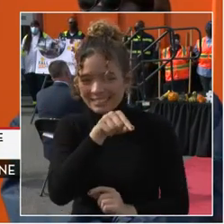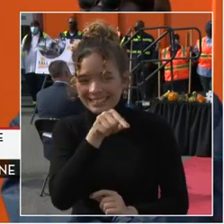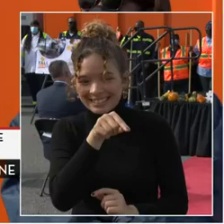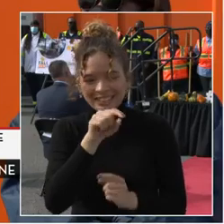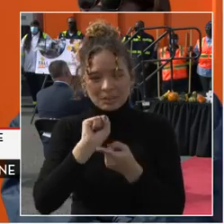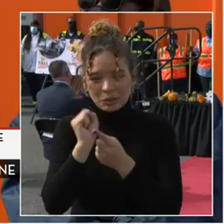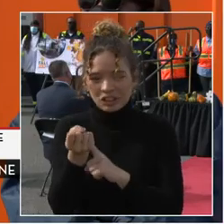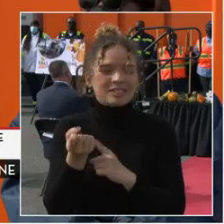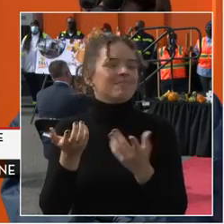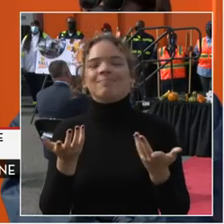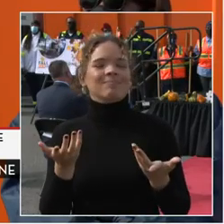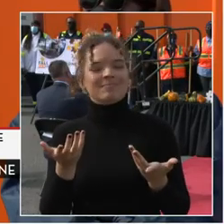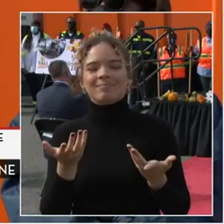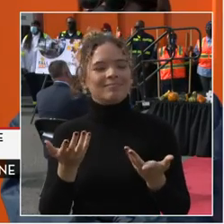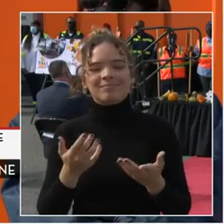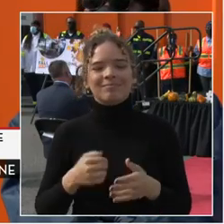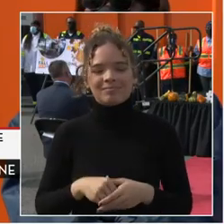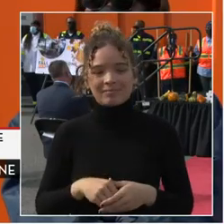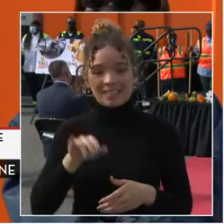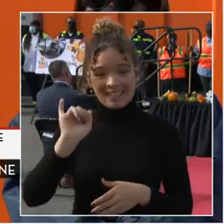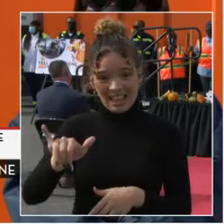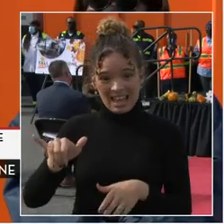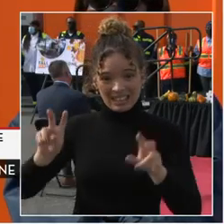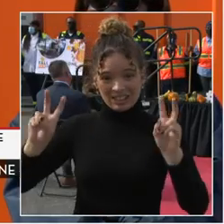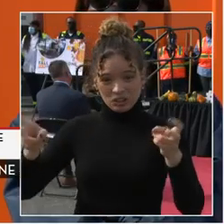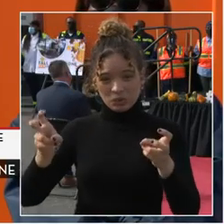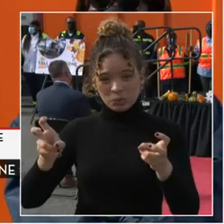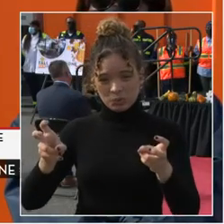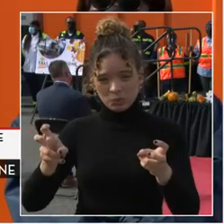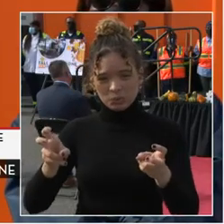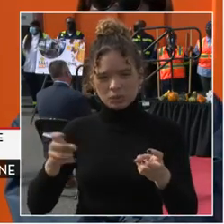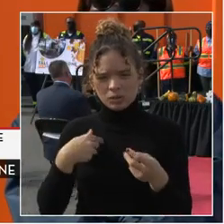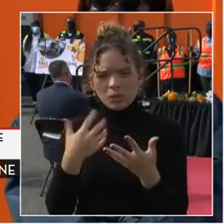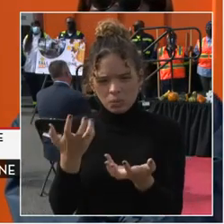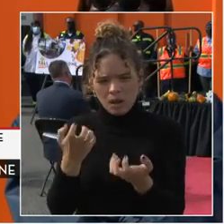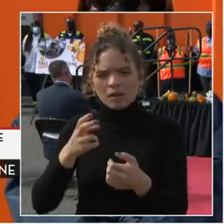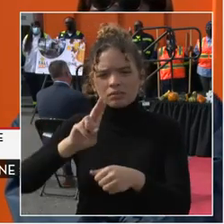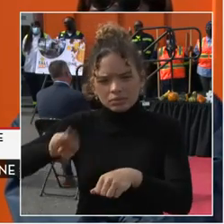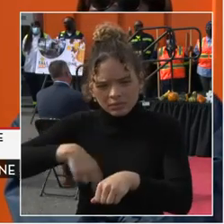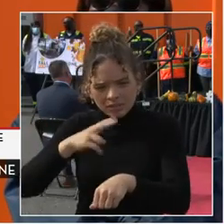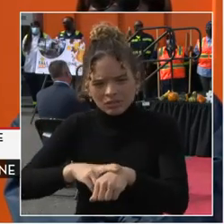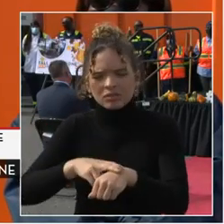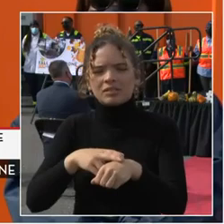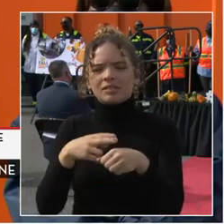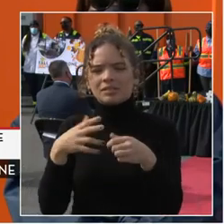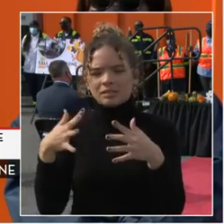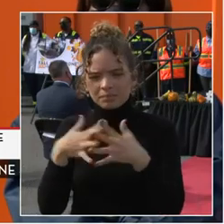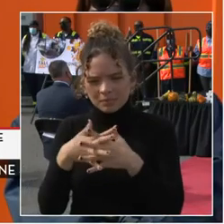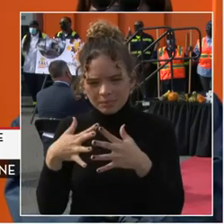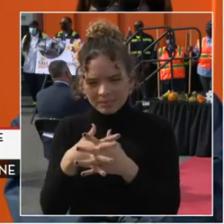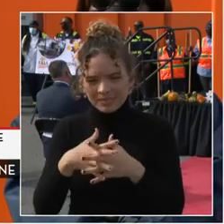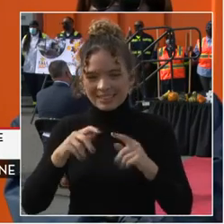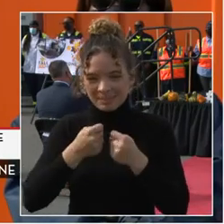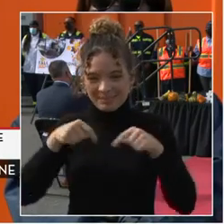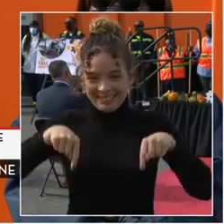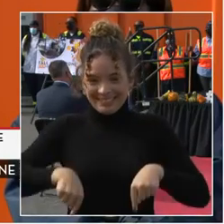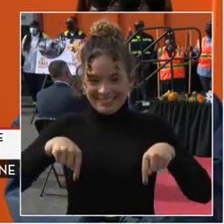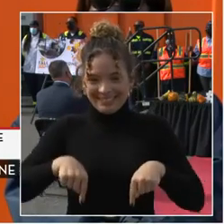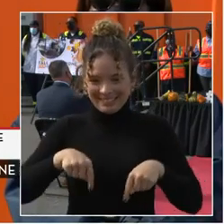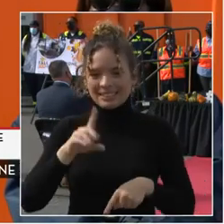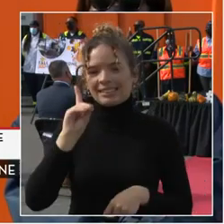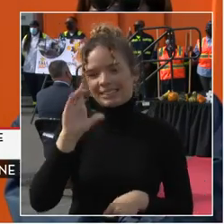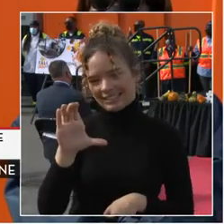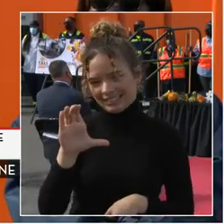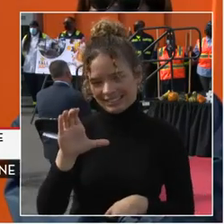issue is we want our national football team in Washington. So I don't think